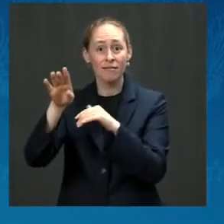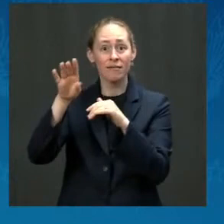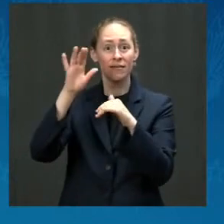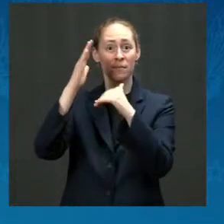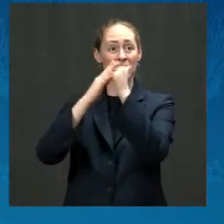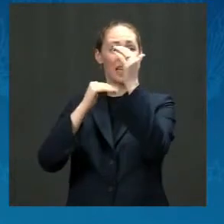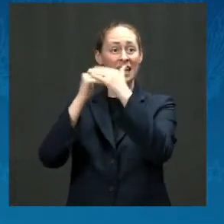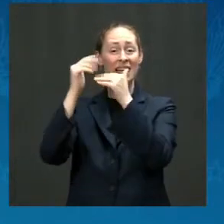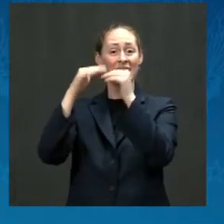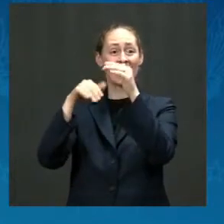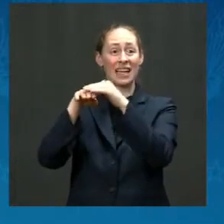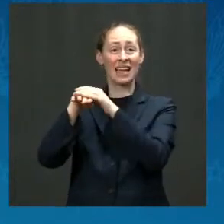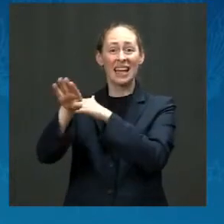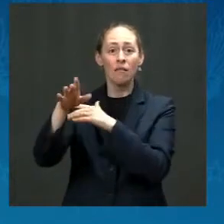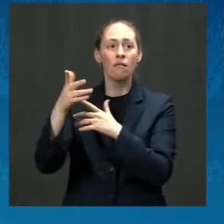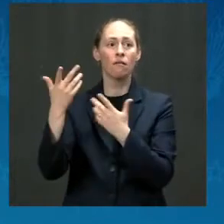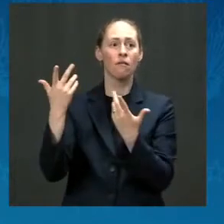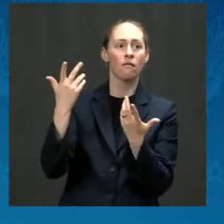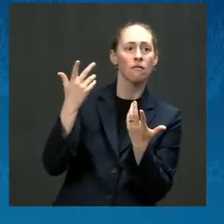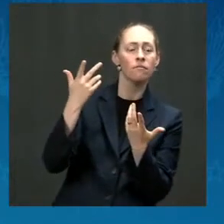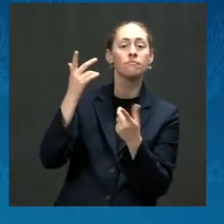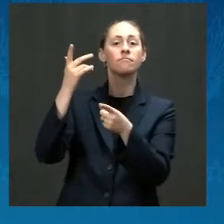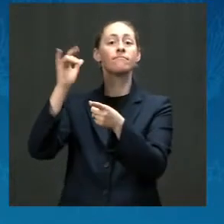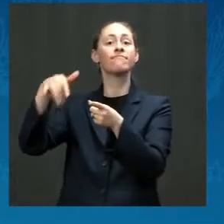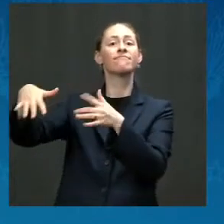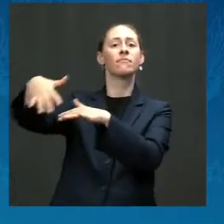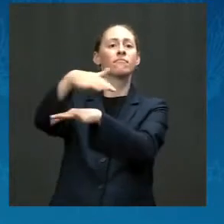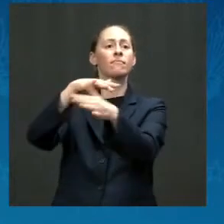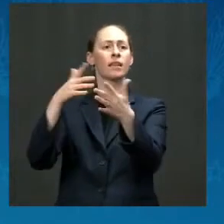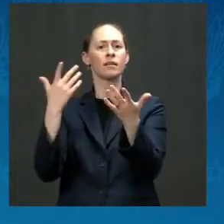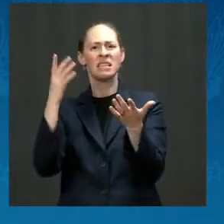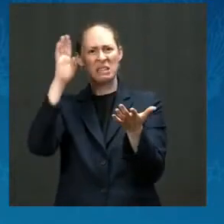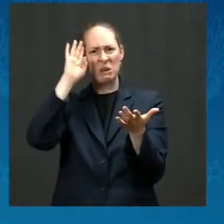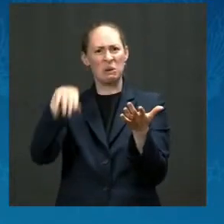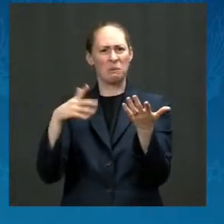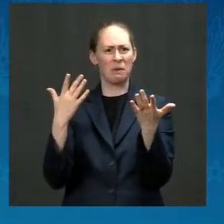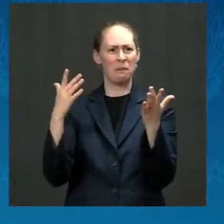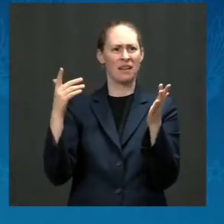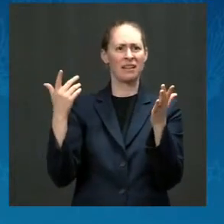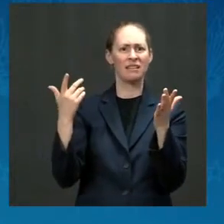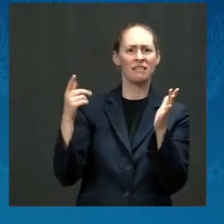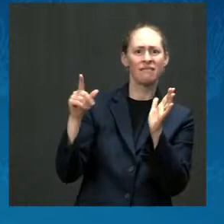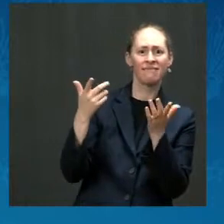emergency room without health insurance, they may be out as much as $4,000.